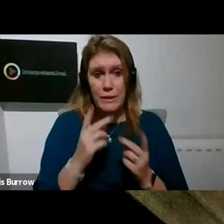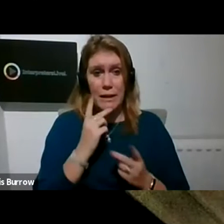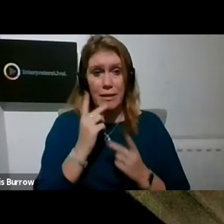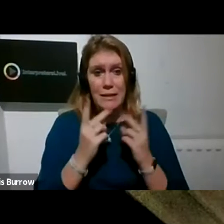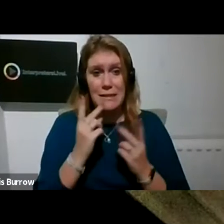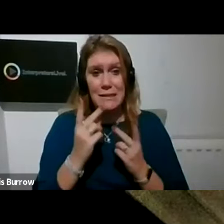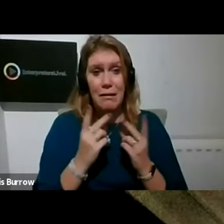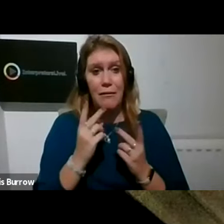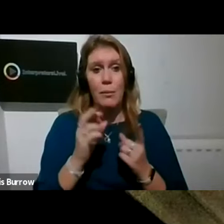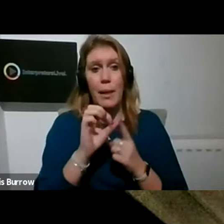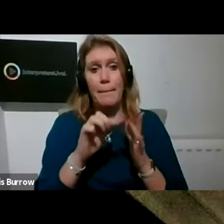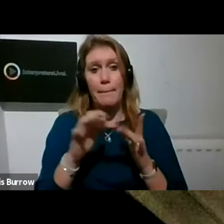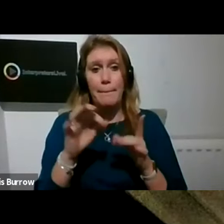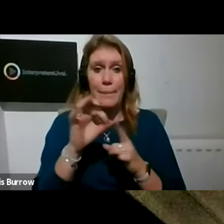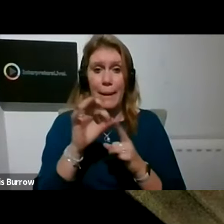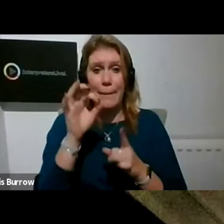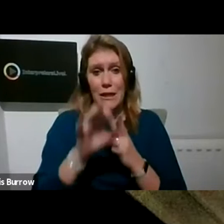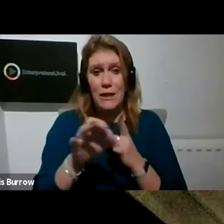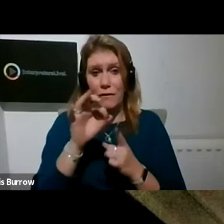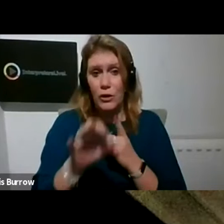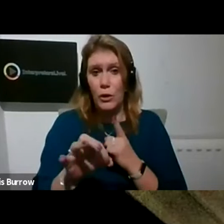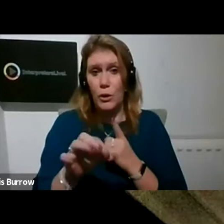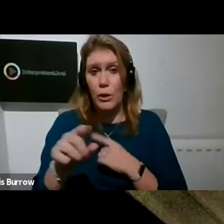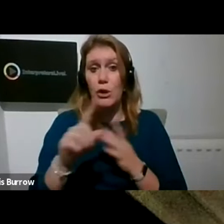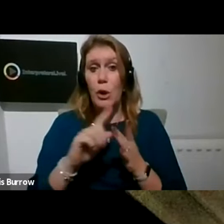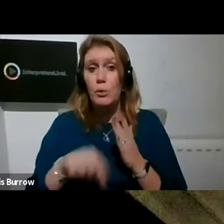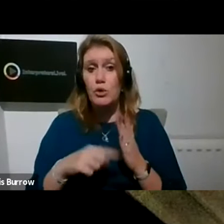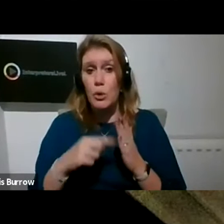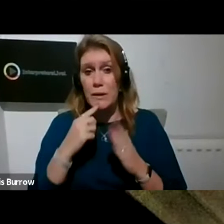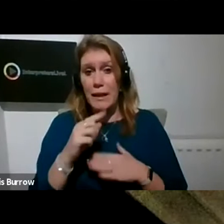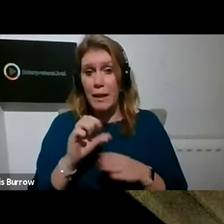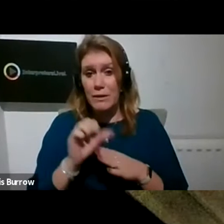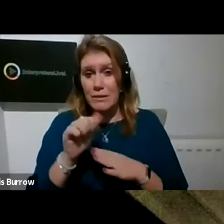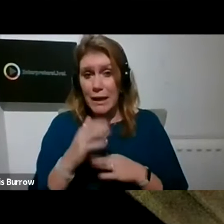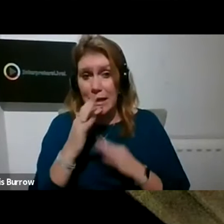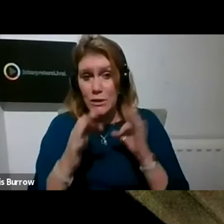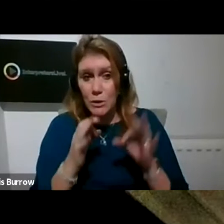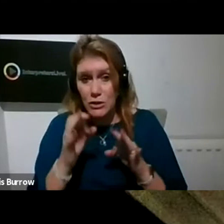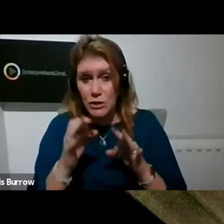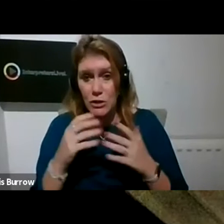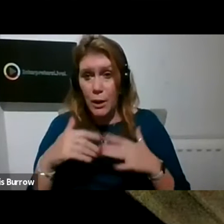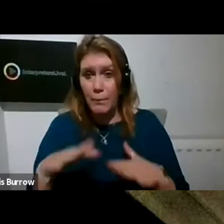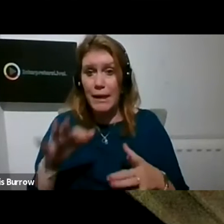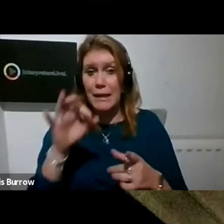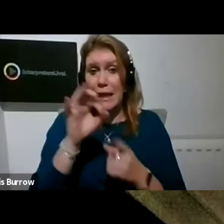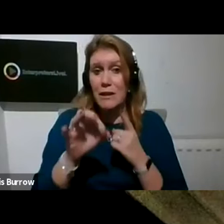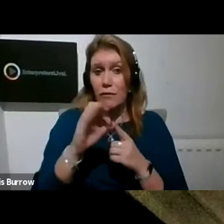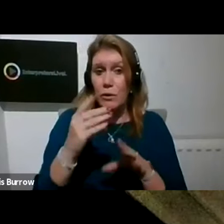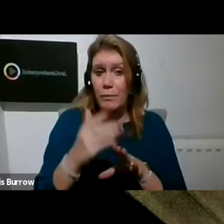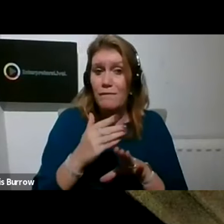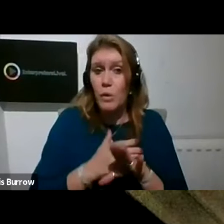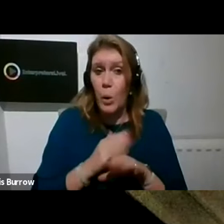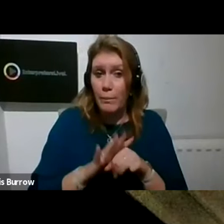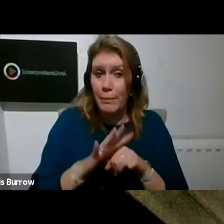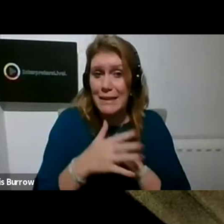interview. Amazing. So that had been my next question. But you did the interviews before the pandemic?